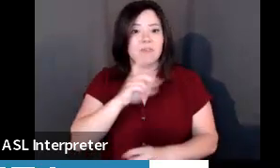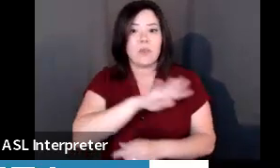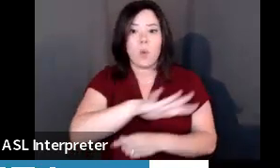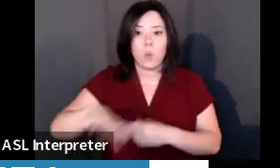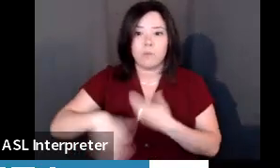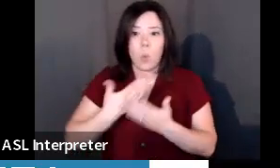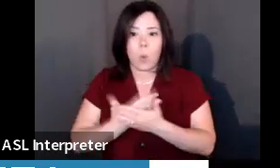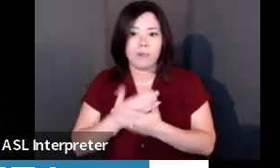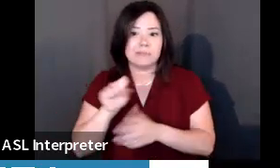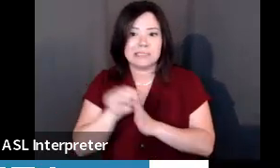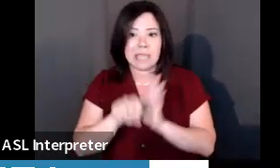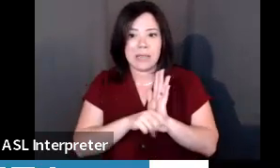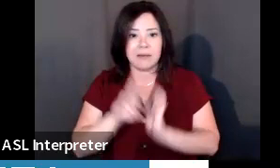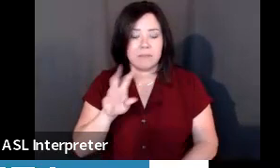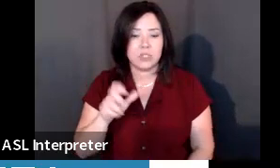of Michigan.